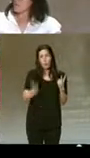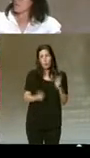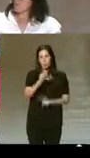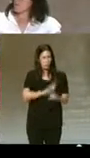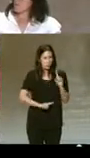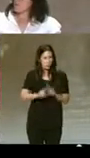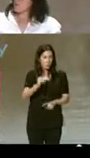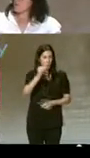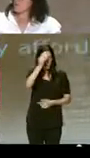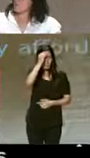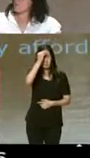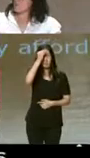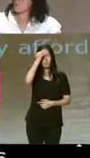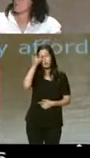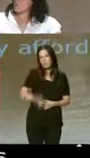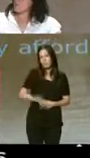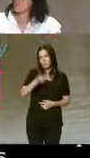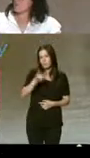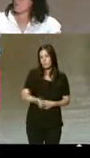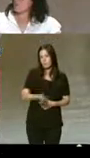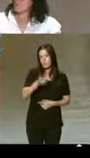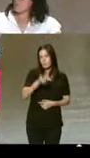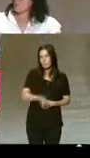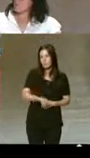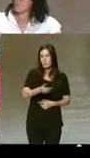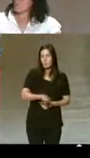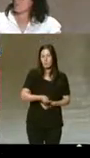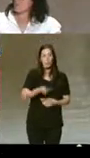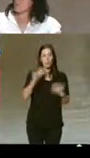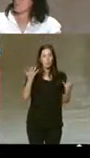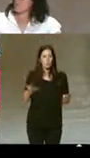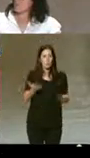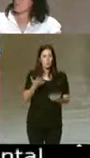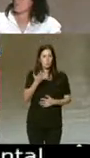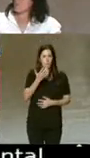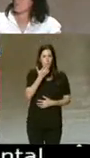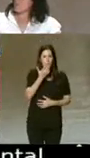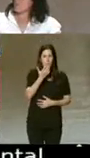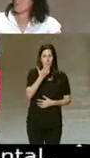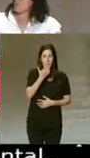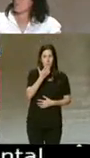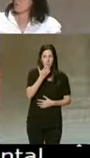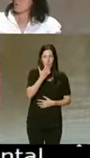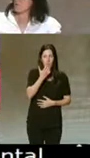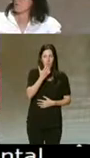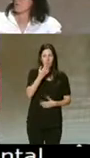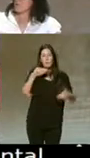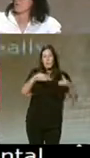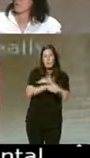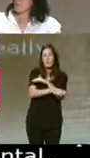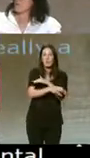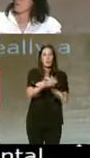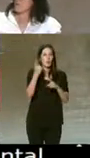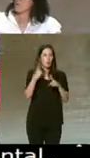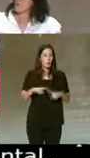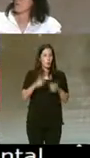Another problem, a most concerning one, and this is really a paradox, that